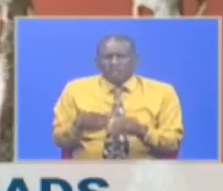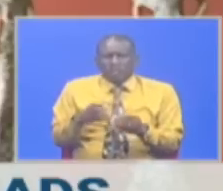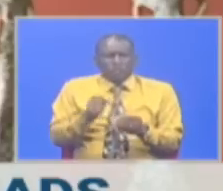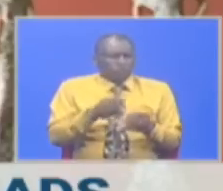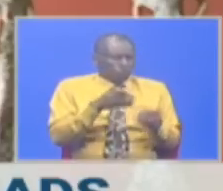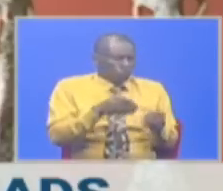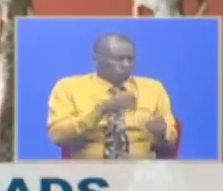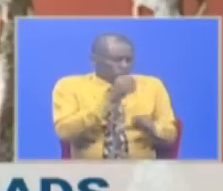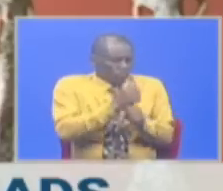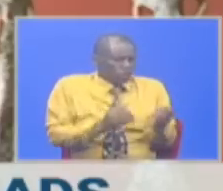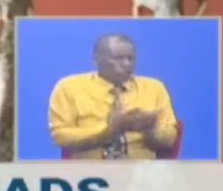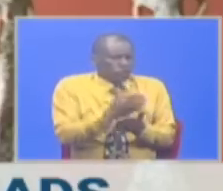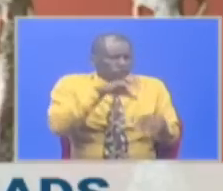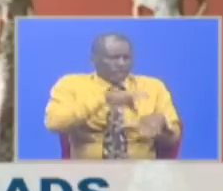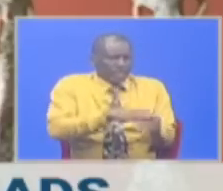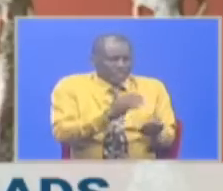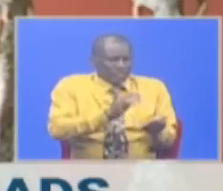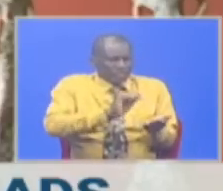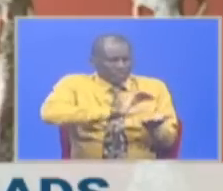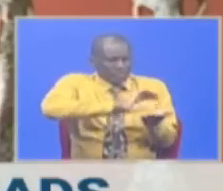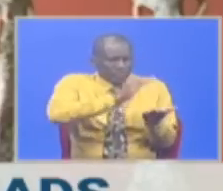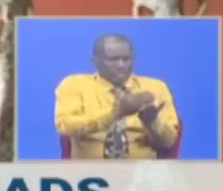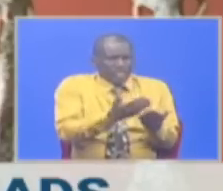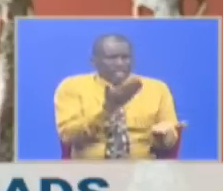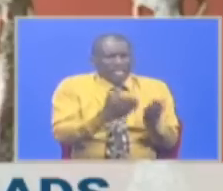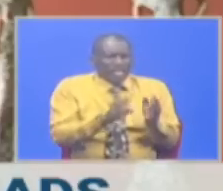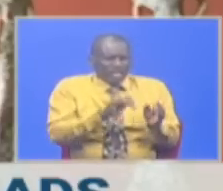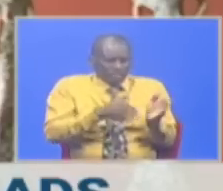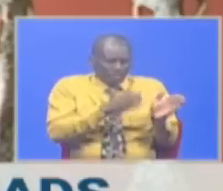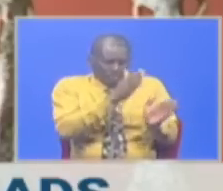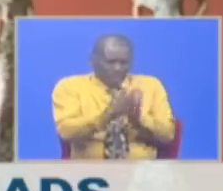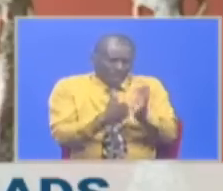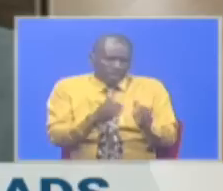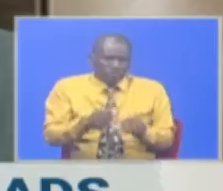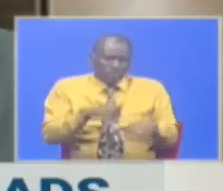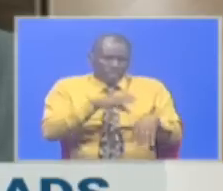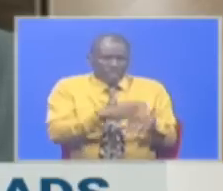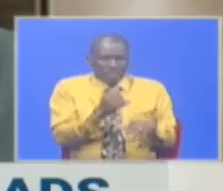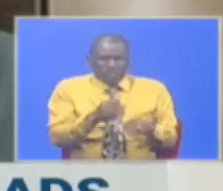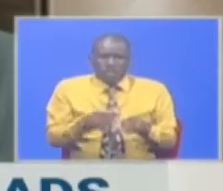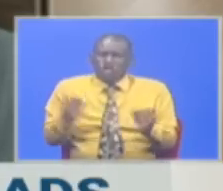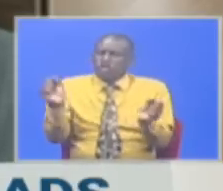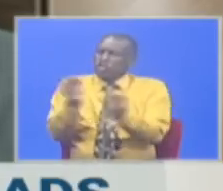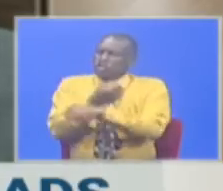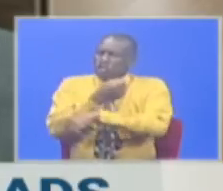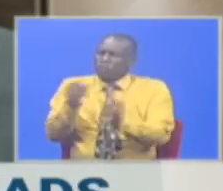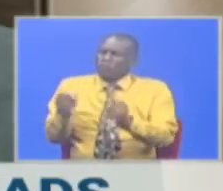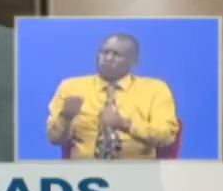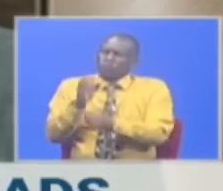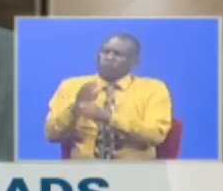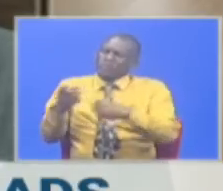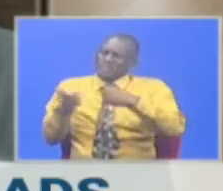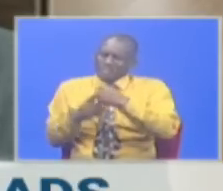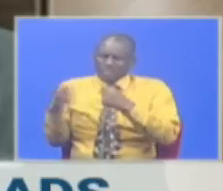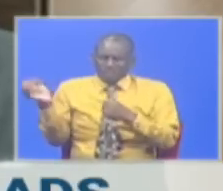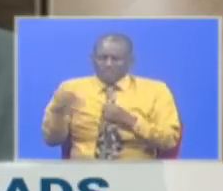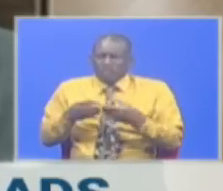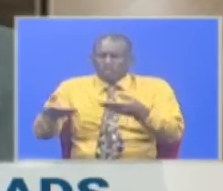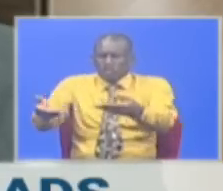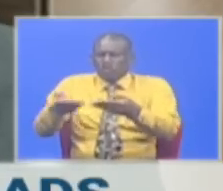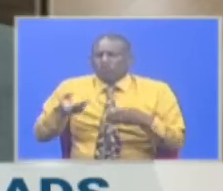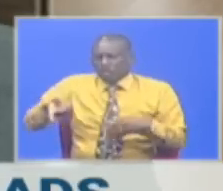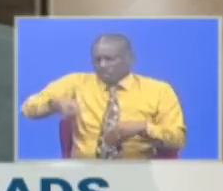ensure you get the money, regardless of the bureaucracies, you will still get the money. If you can't take 6 months to give us